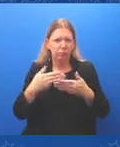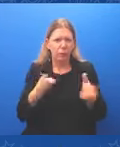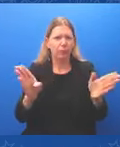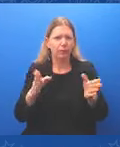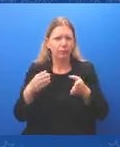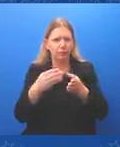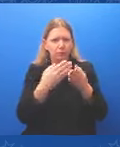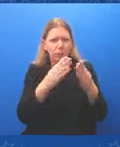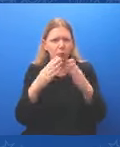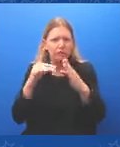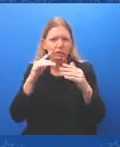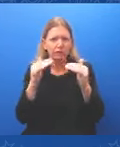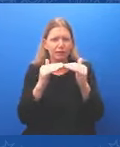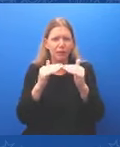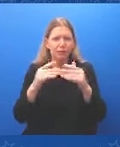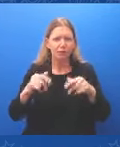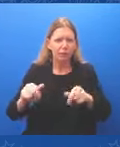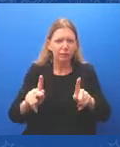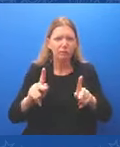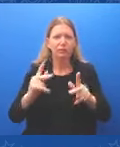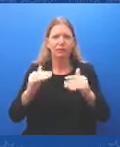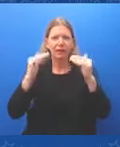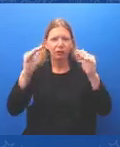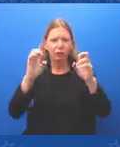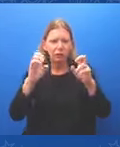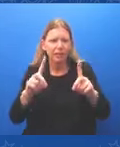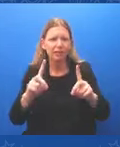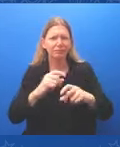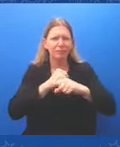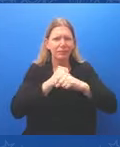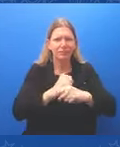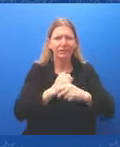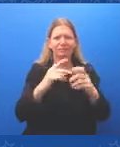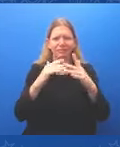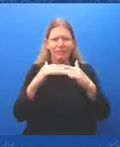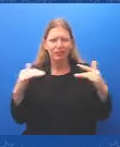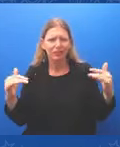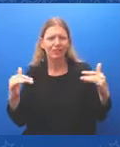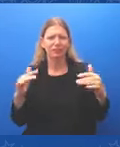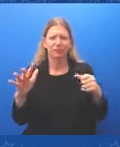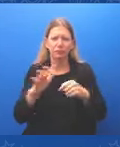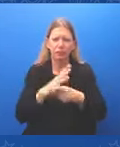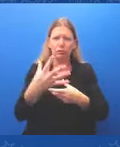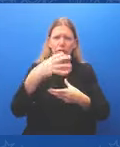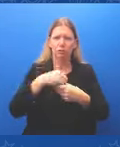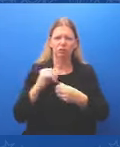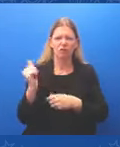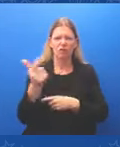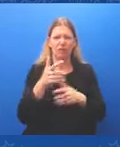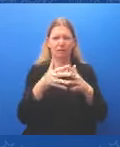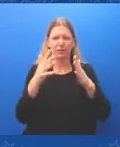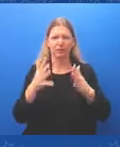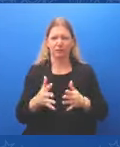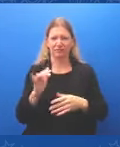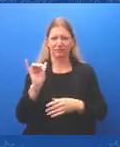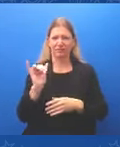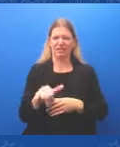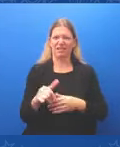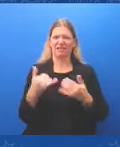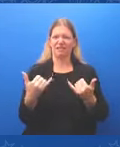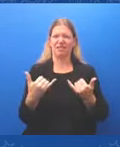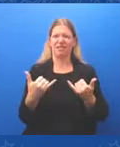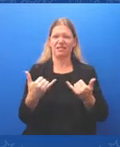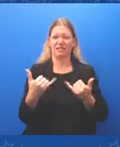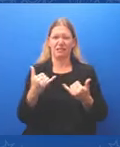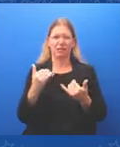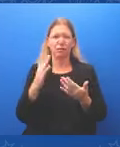about. To those who came before, to all of you here today, to future lawyers who will heed the call to serve, I